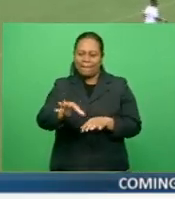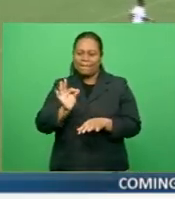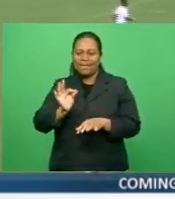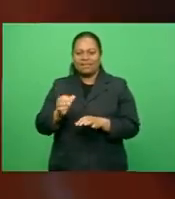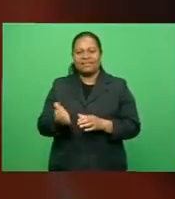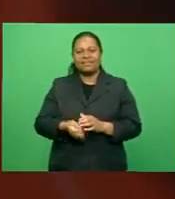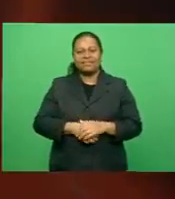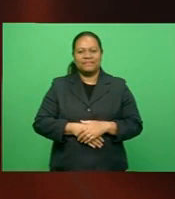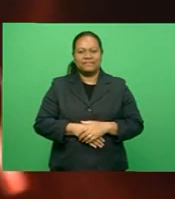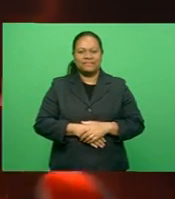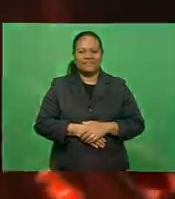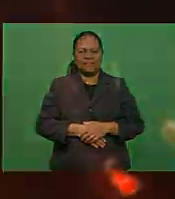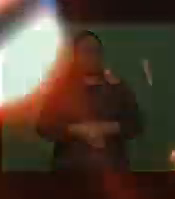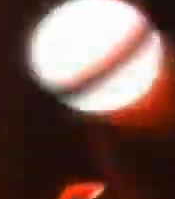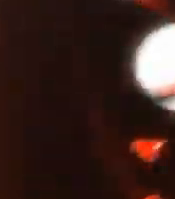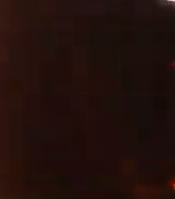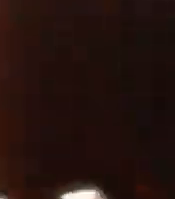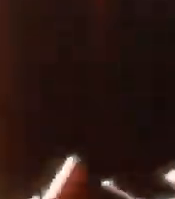up.